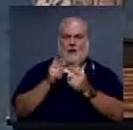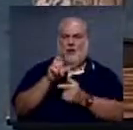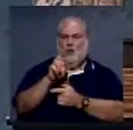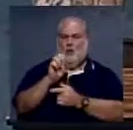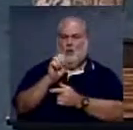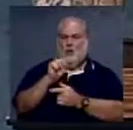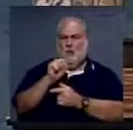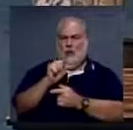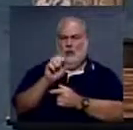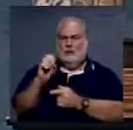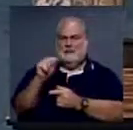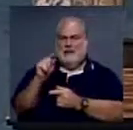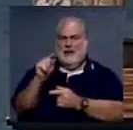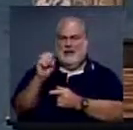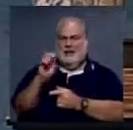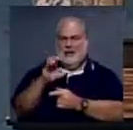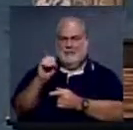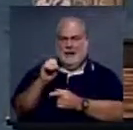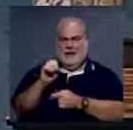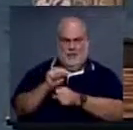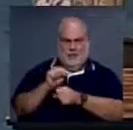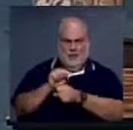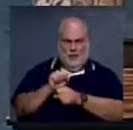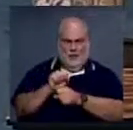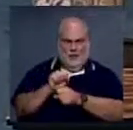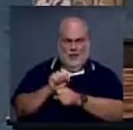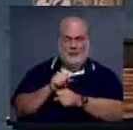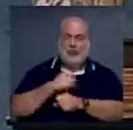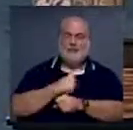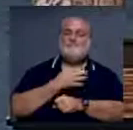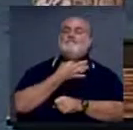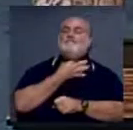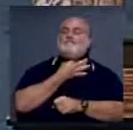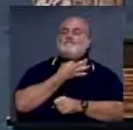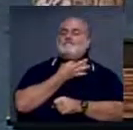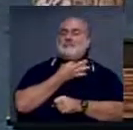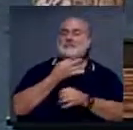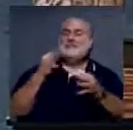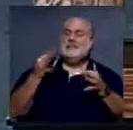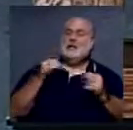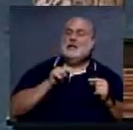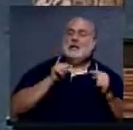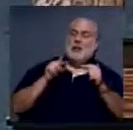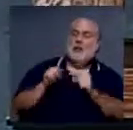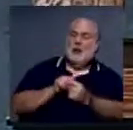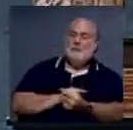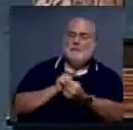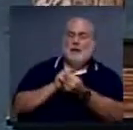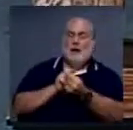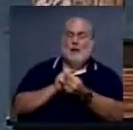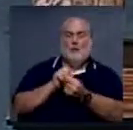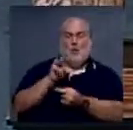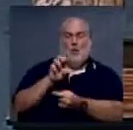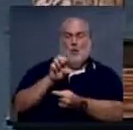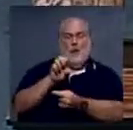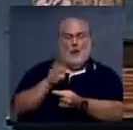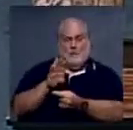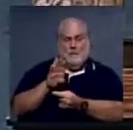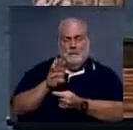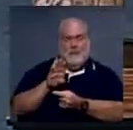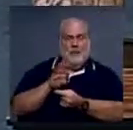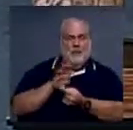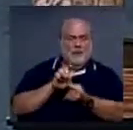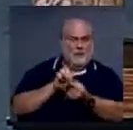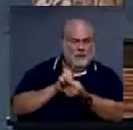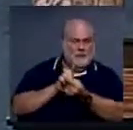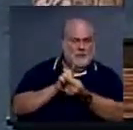And I went to find out what was going on, met with Director Webb, the owners, Jimmy